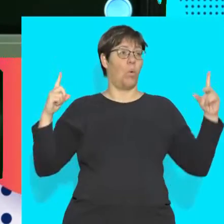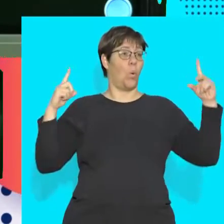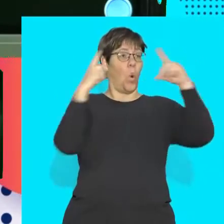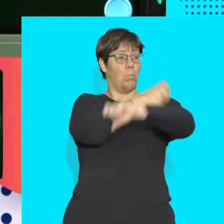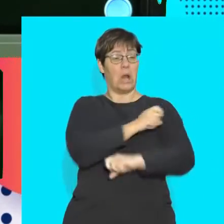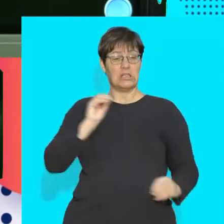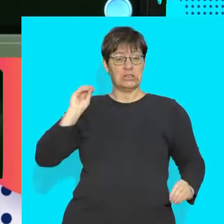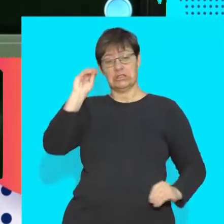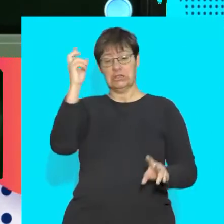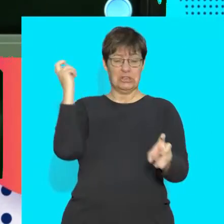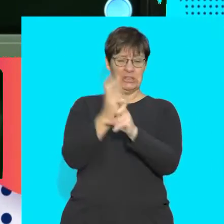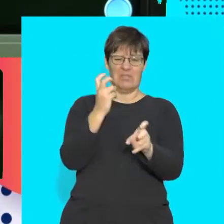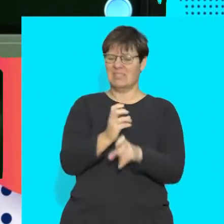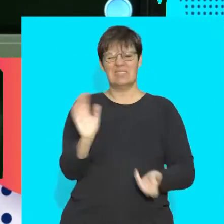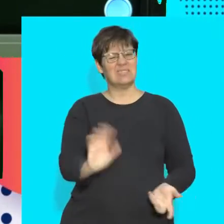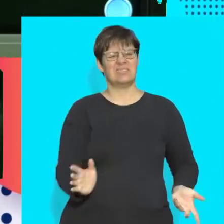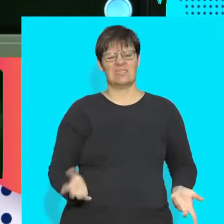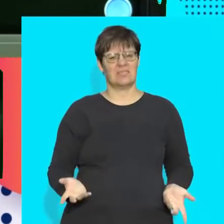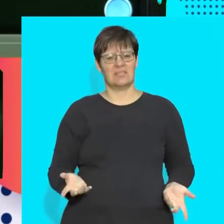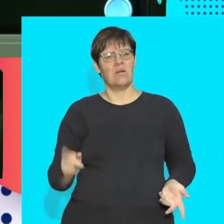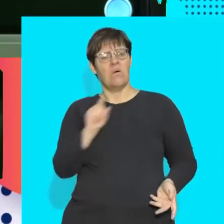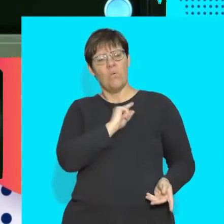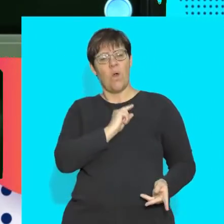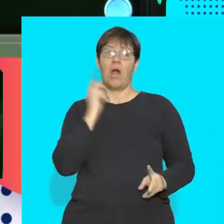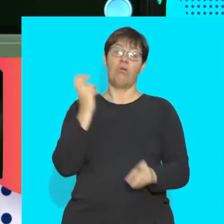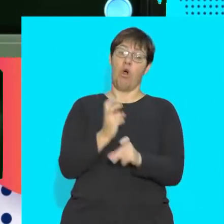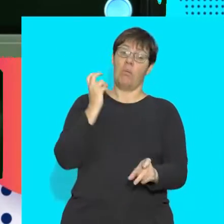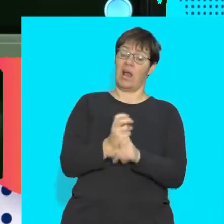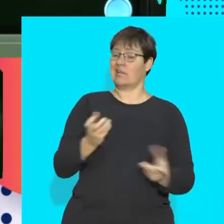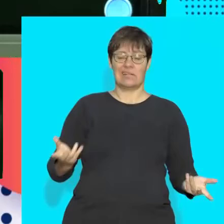the calculations, because complicating them